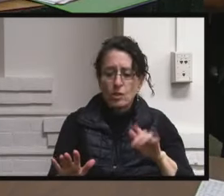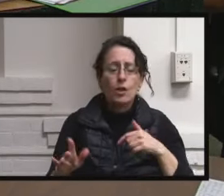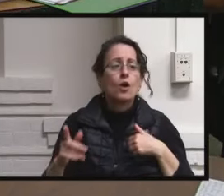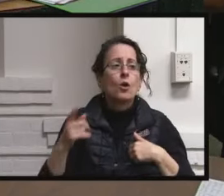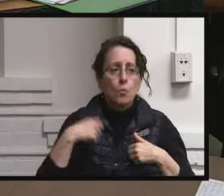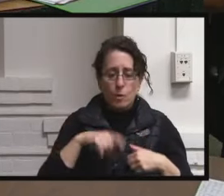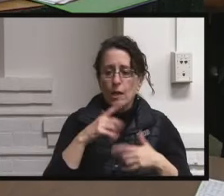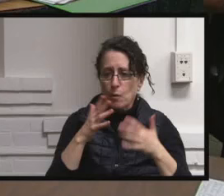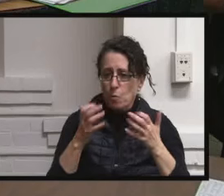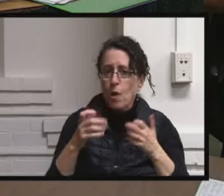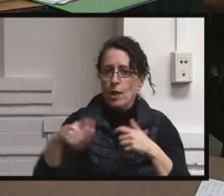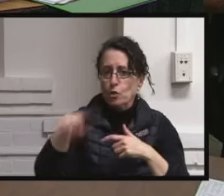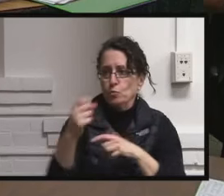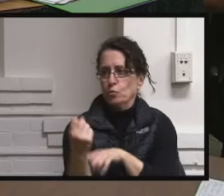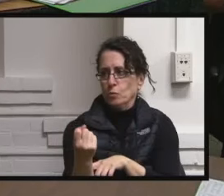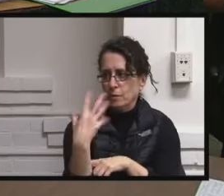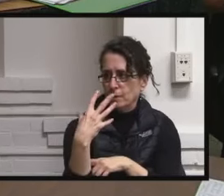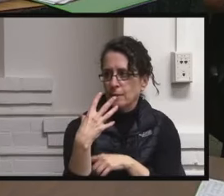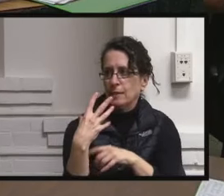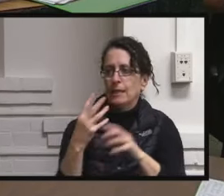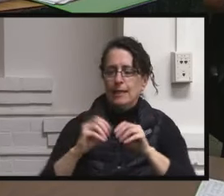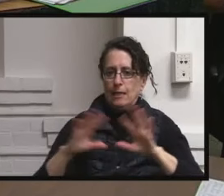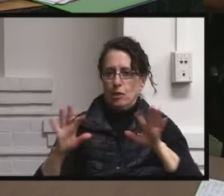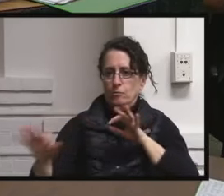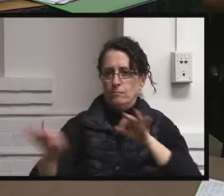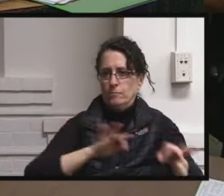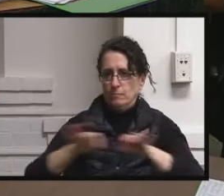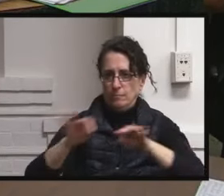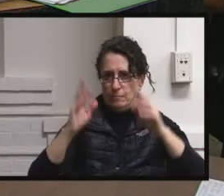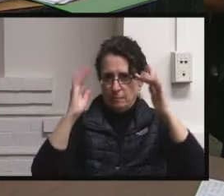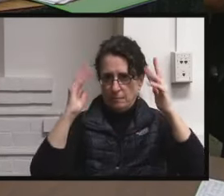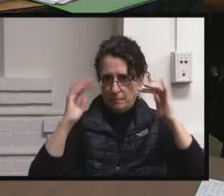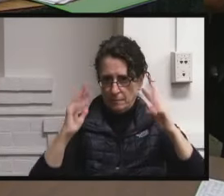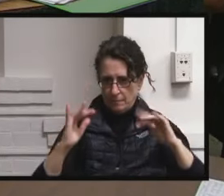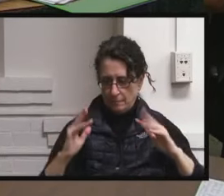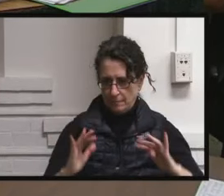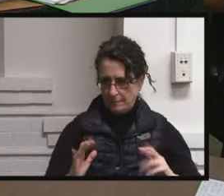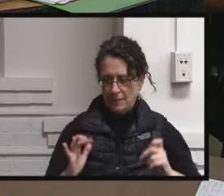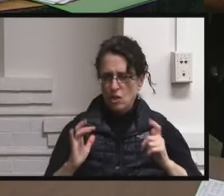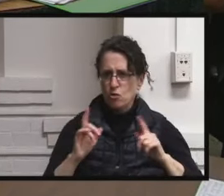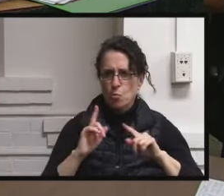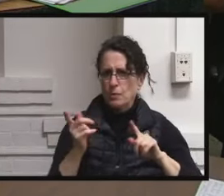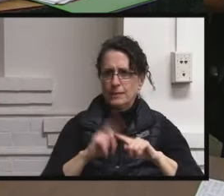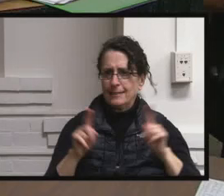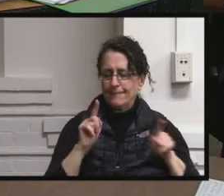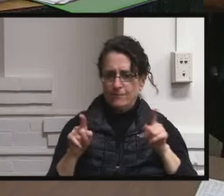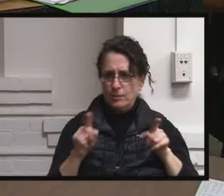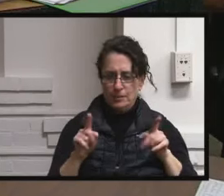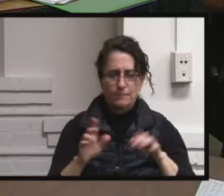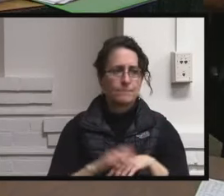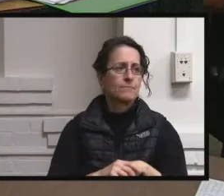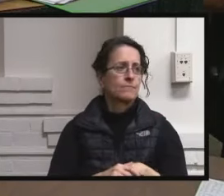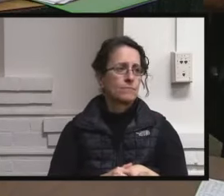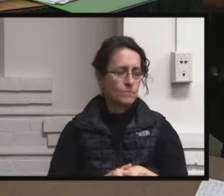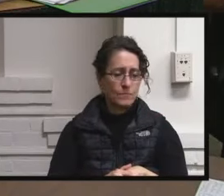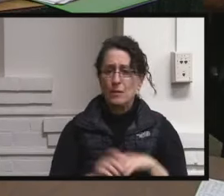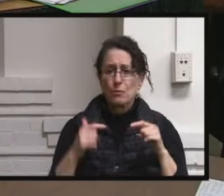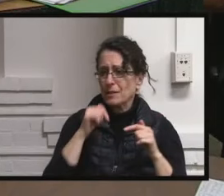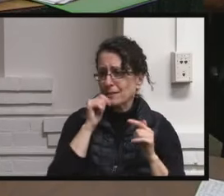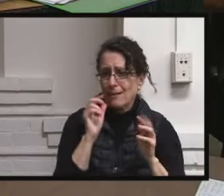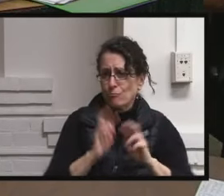understand the changes, because we certainly weren't prepared for that with today's meeting. And like I